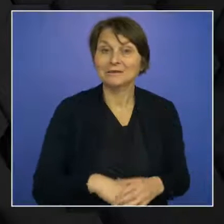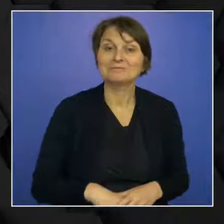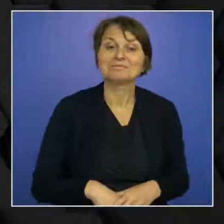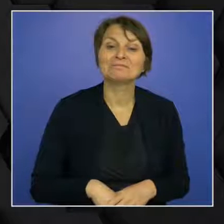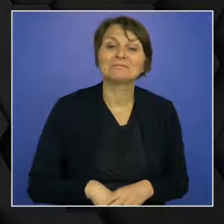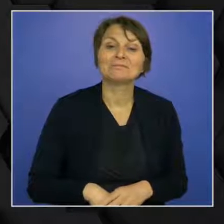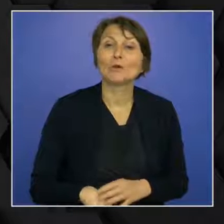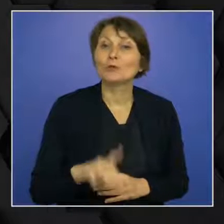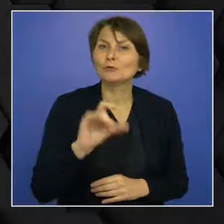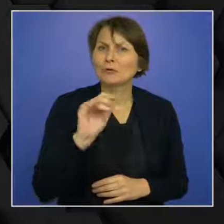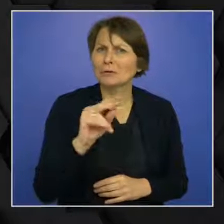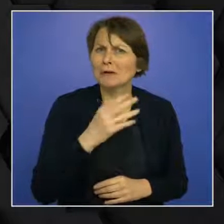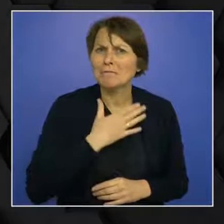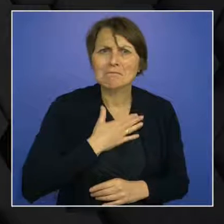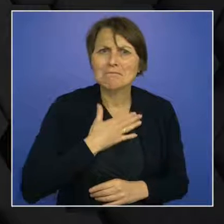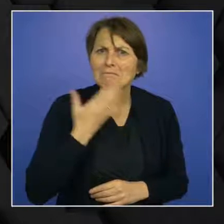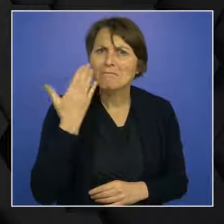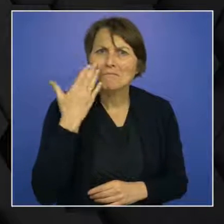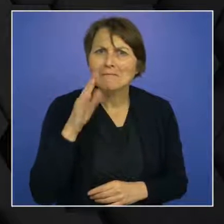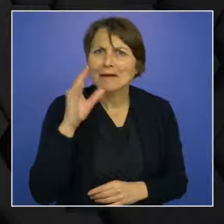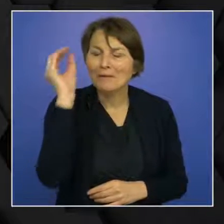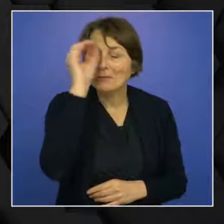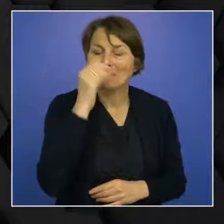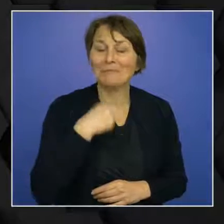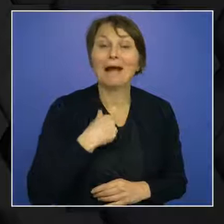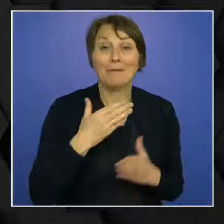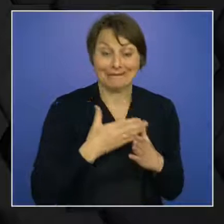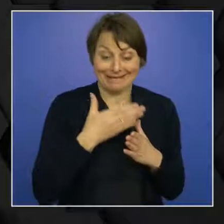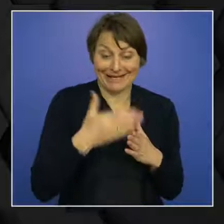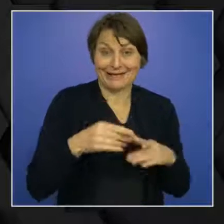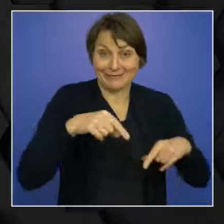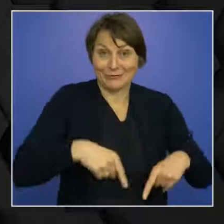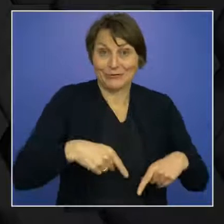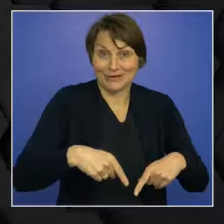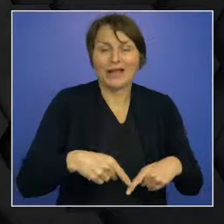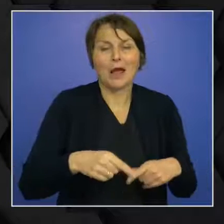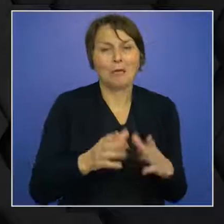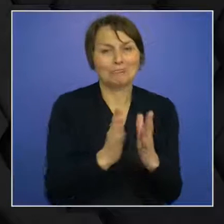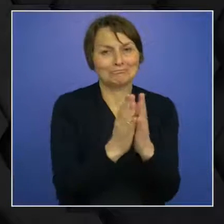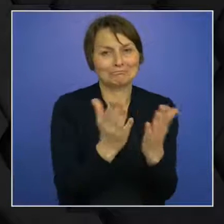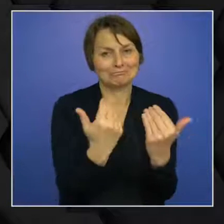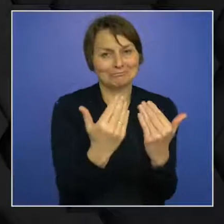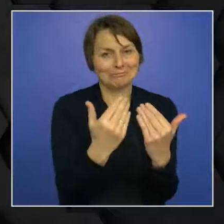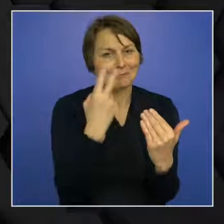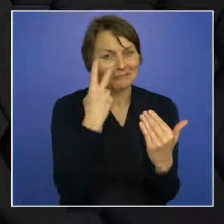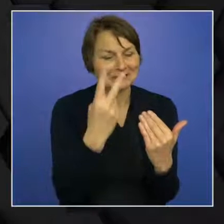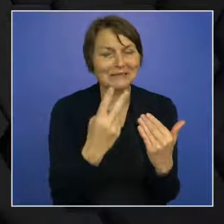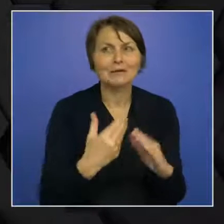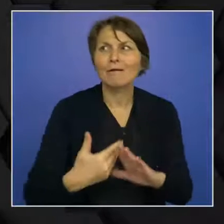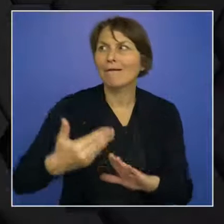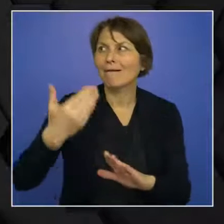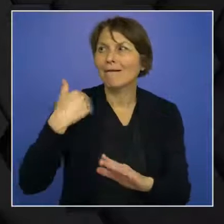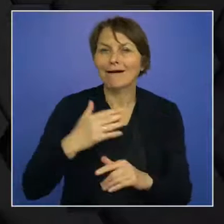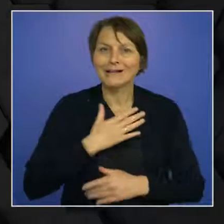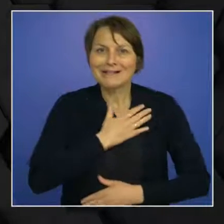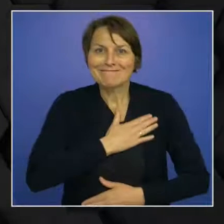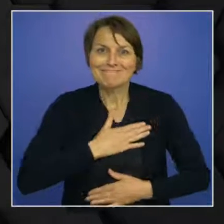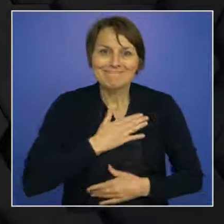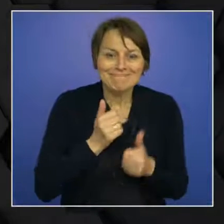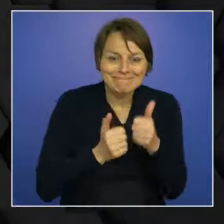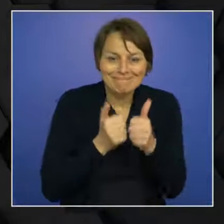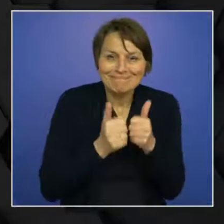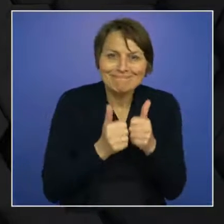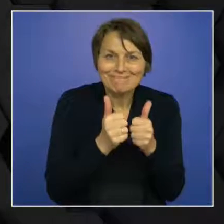see that at the end, because that is fascinating how something that started as this fun competition has now changed the game